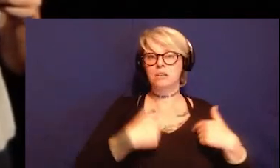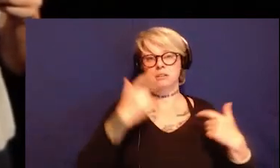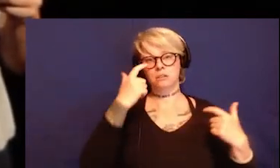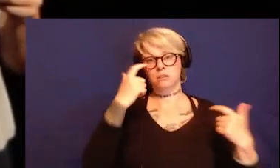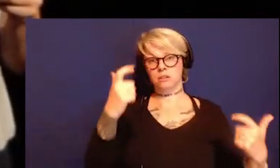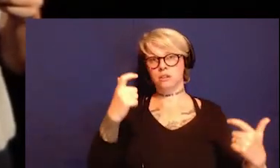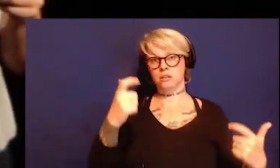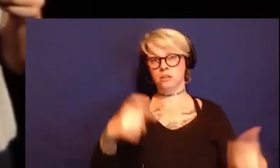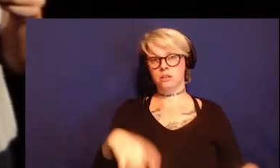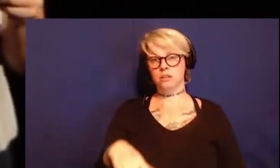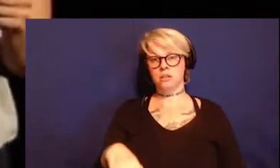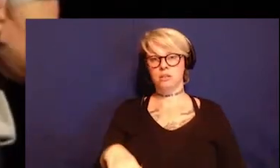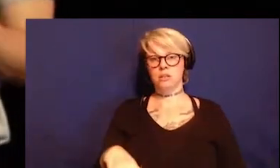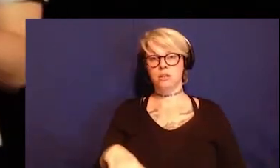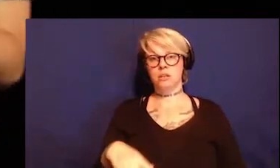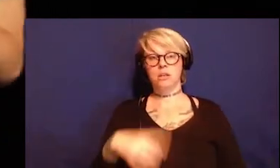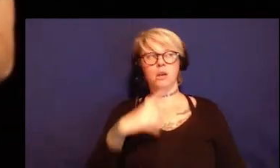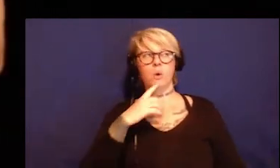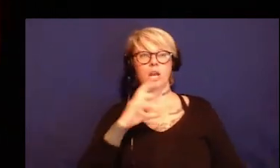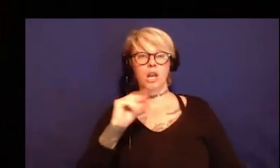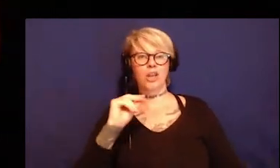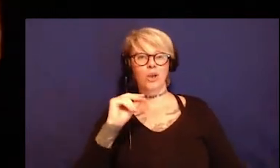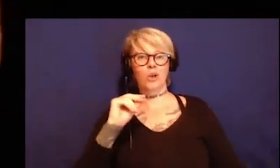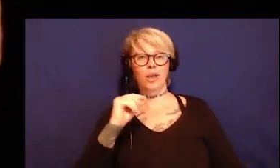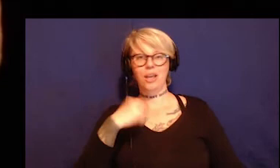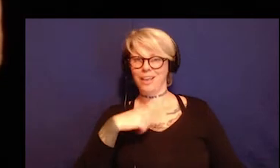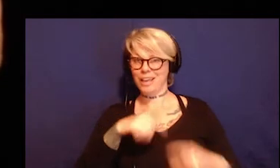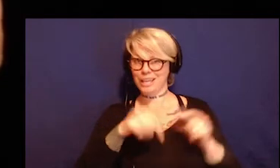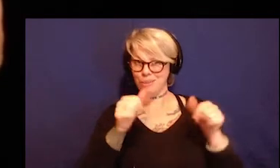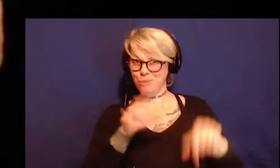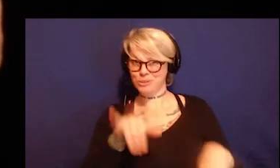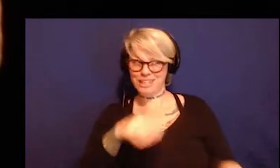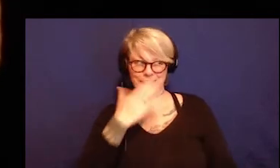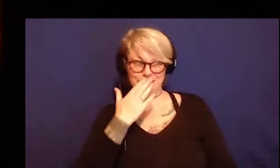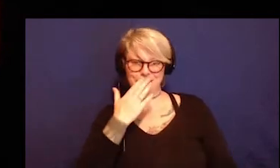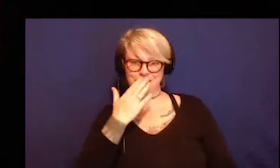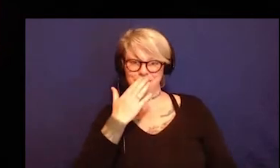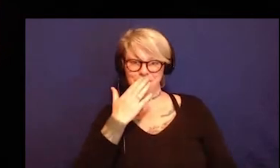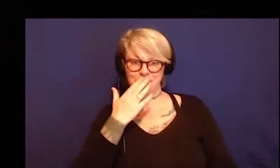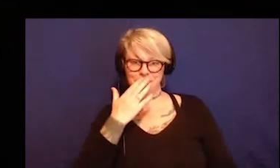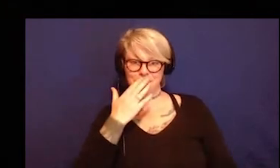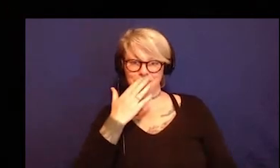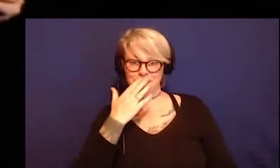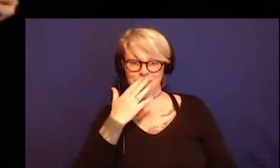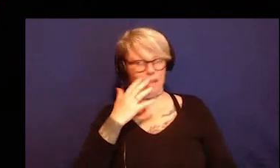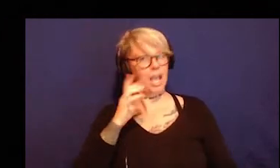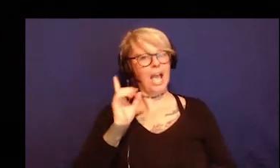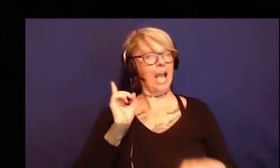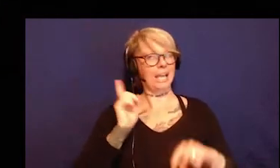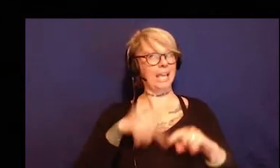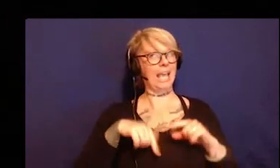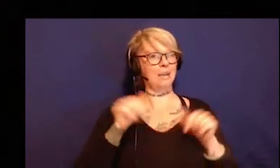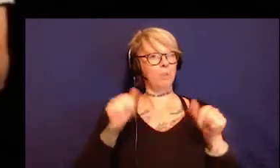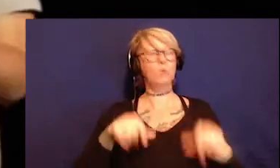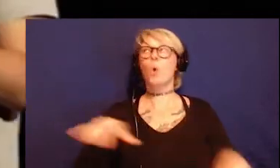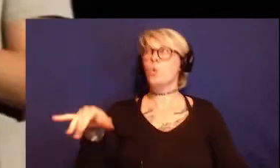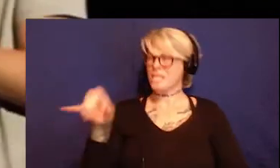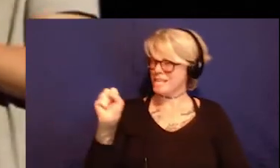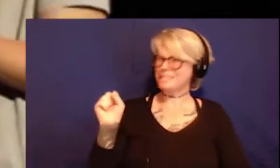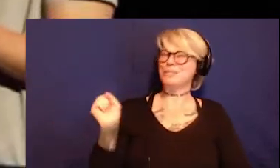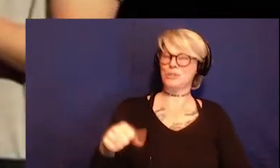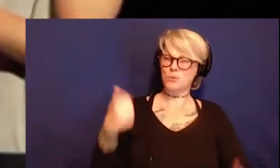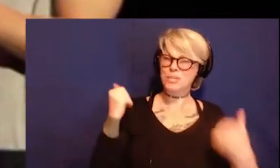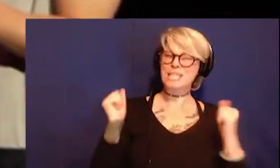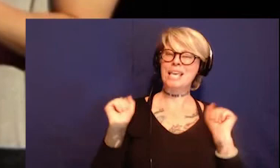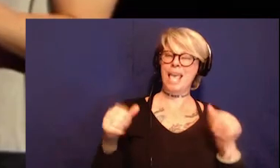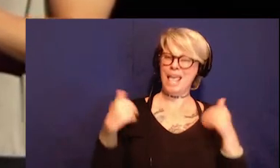No. Wait, I can't post this. I can't post this. Oh, yes you can.